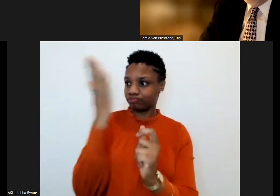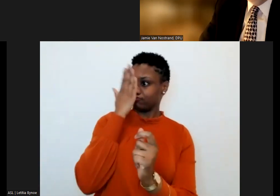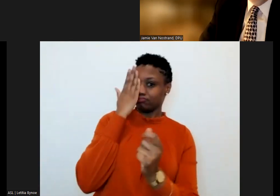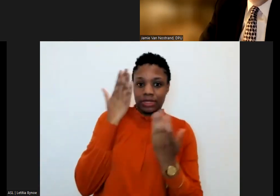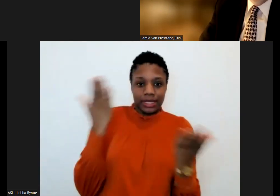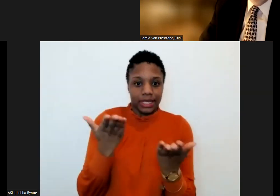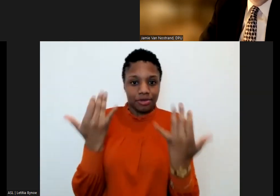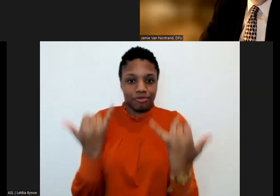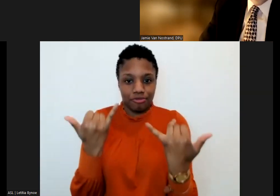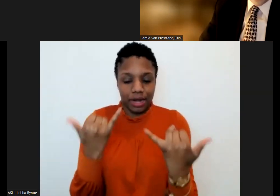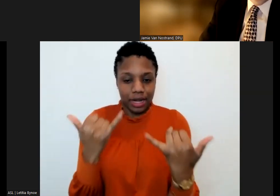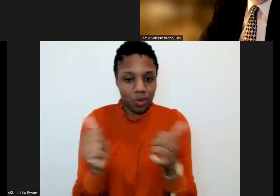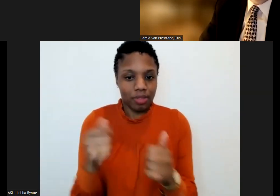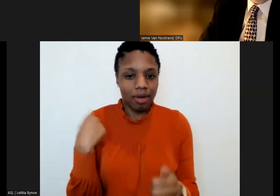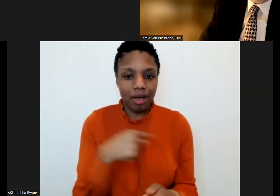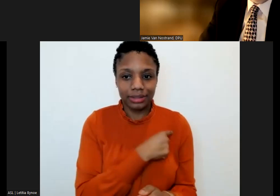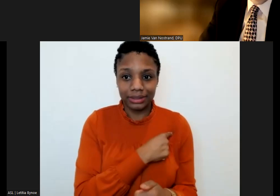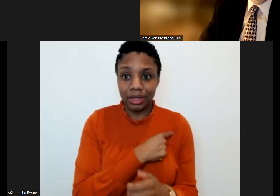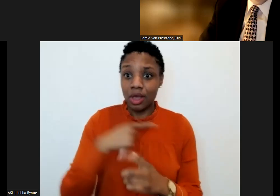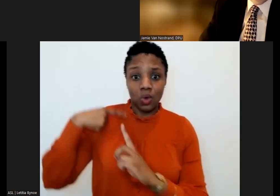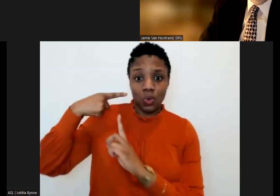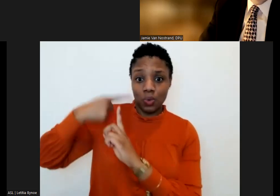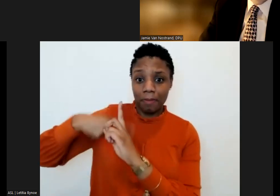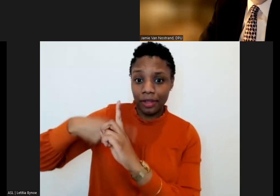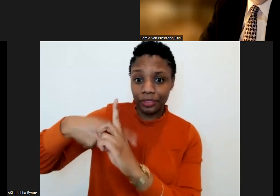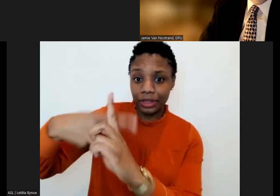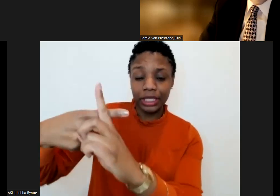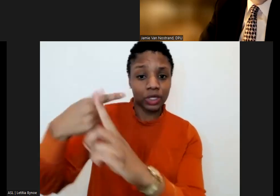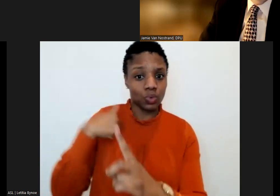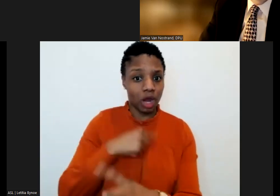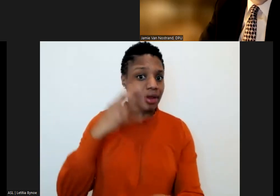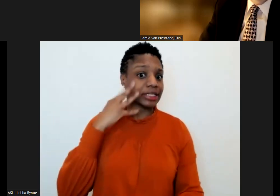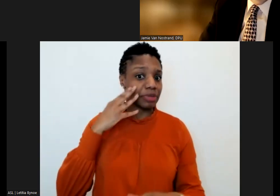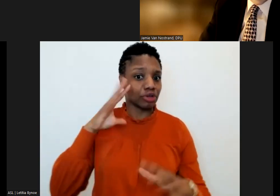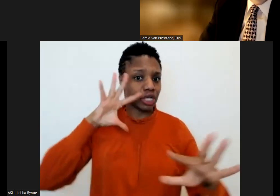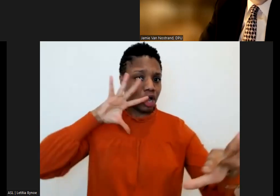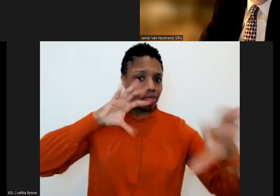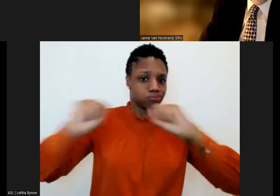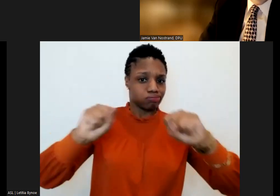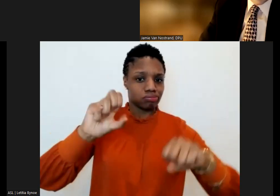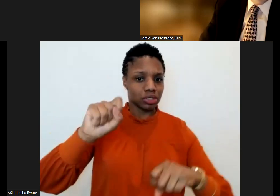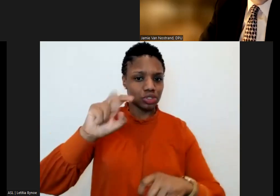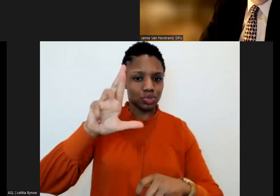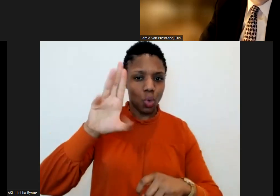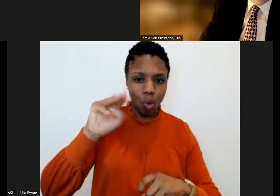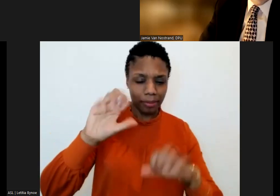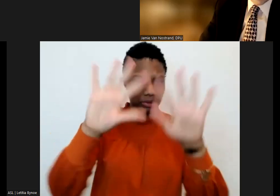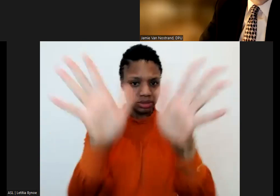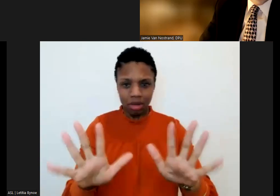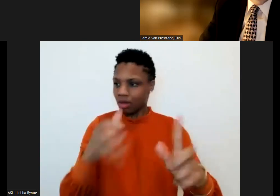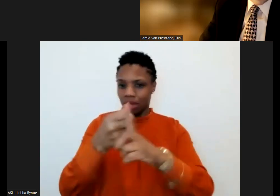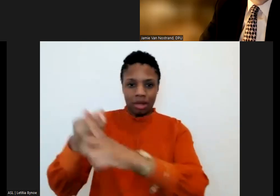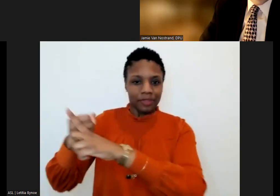are weekly, monthly basis experiencing storms that are very disruptive to our current